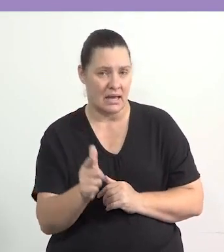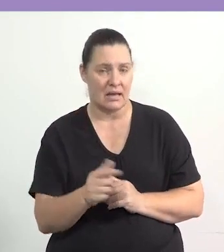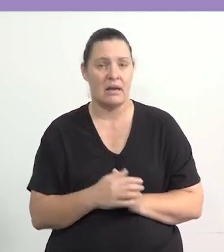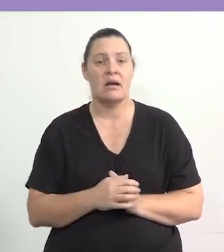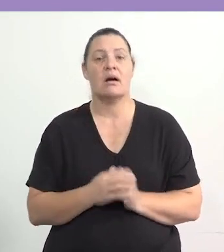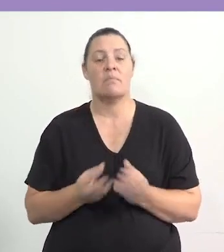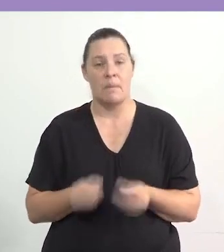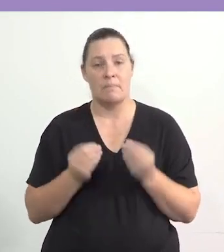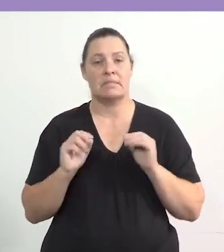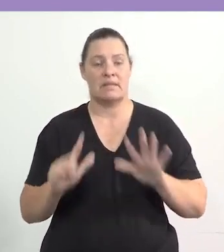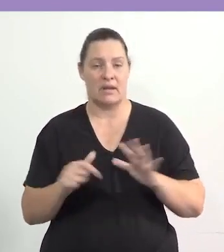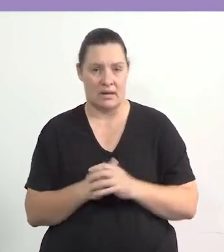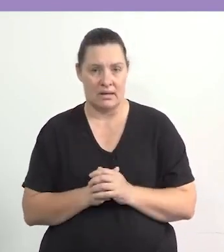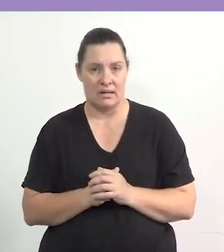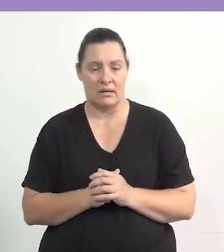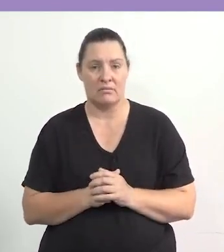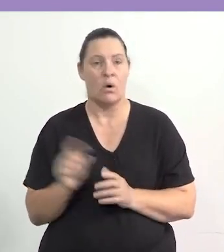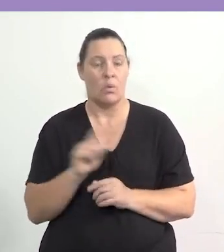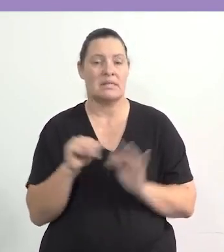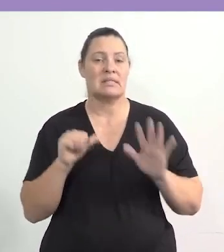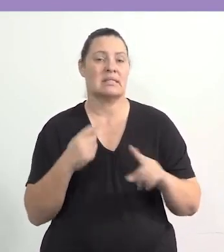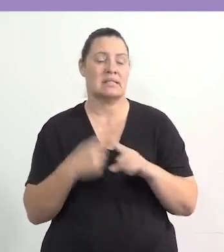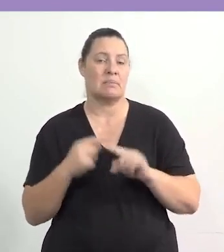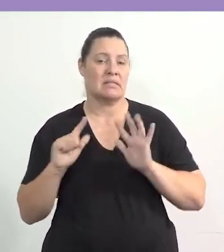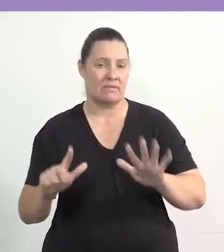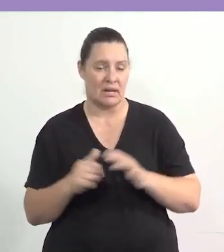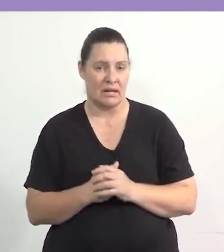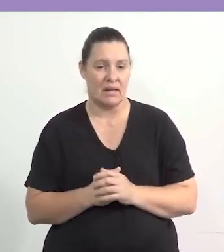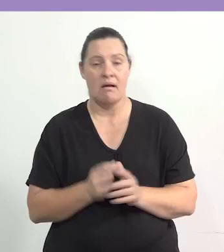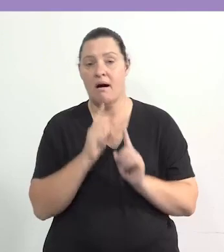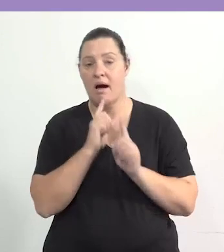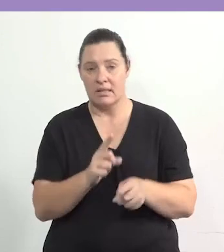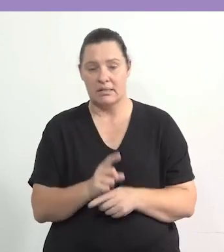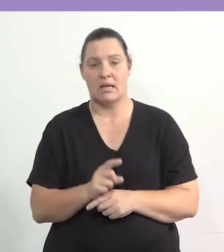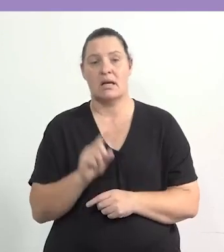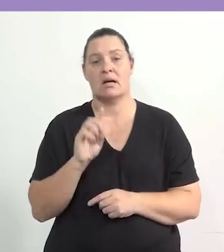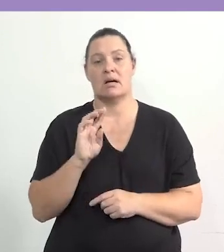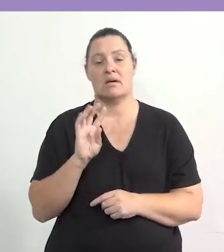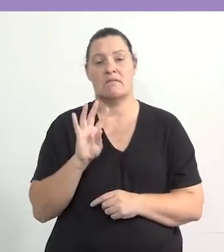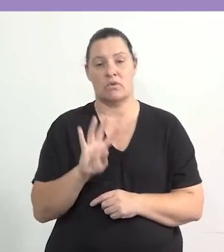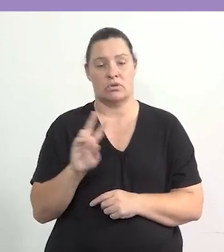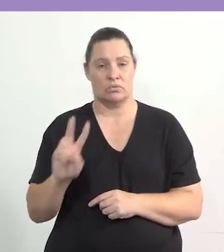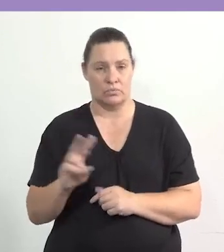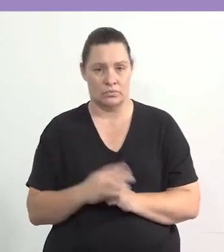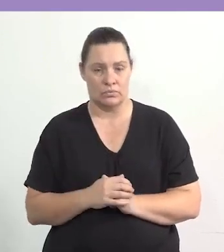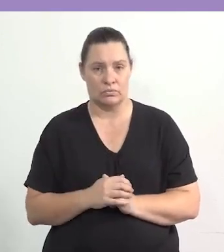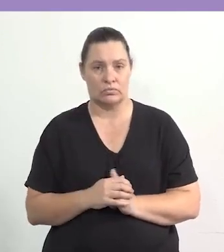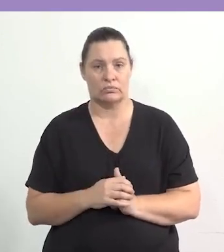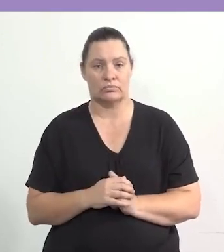on, multiply the 7. Then what is 6 times 7? Our answer is